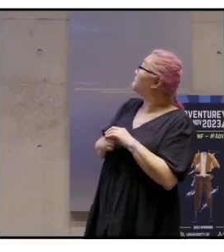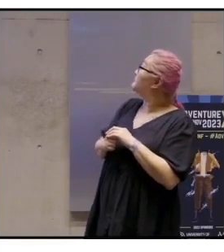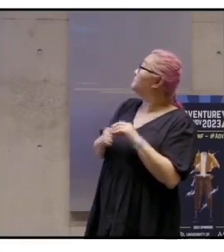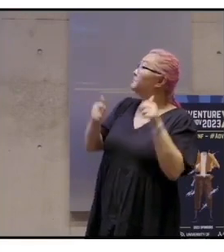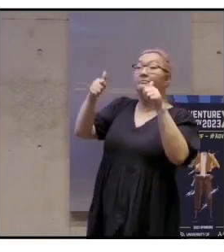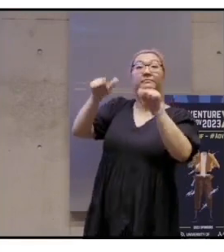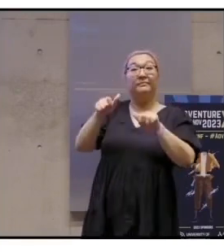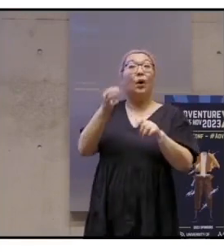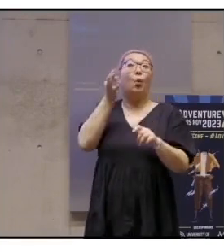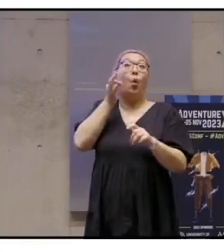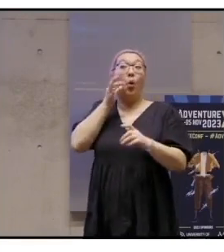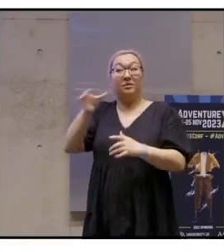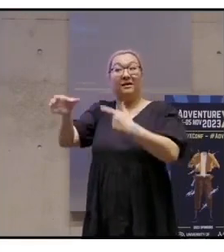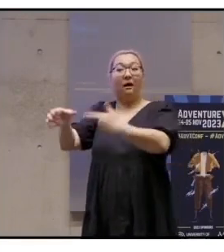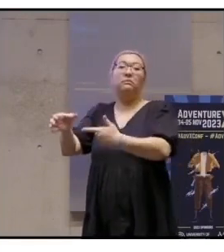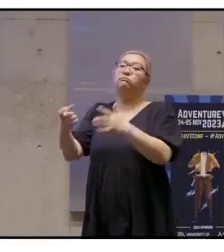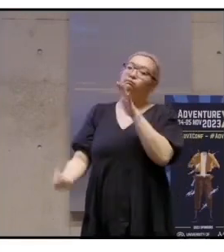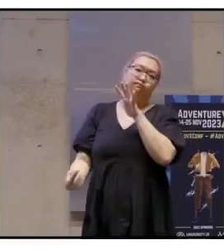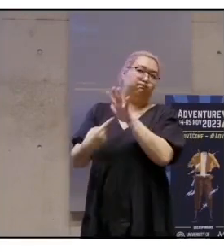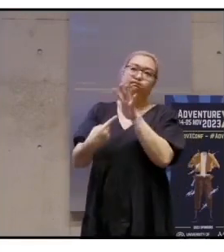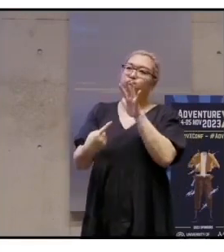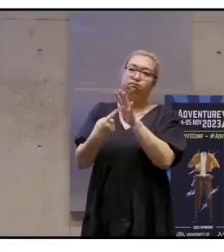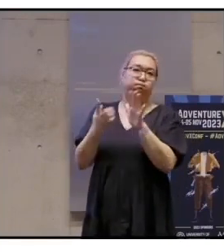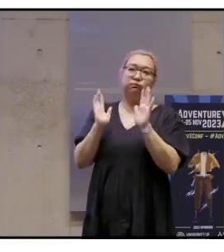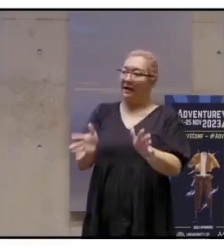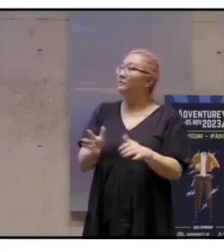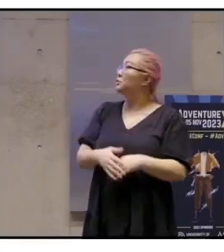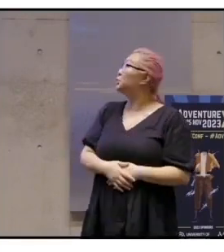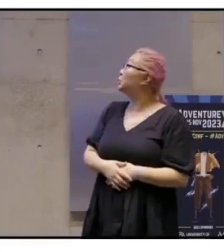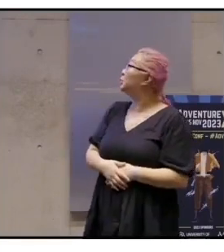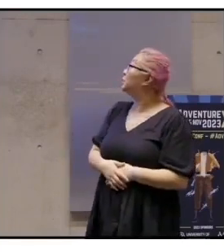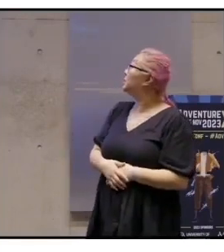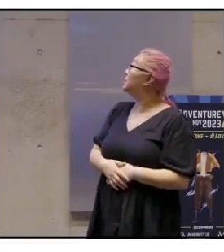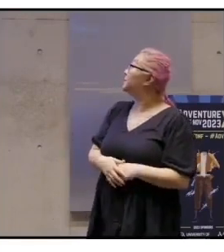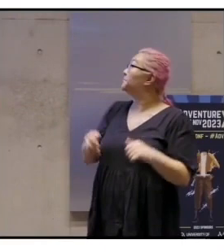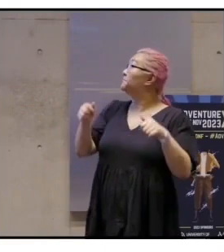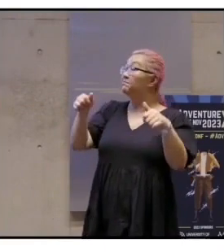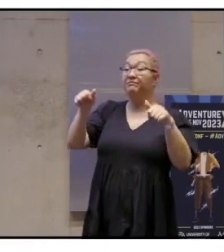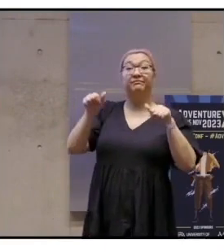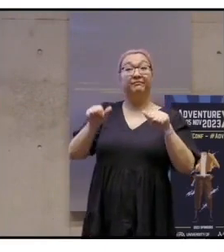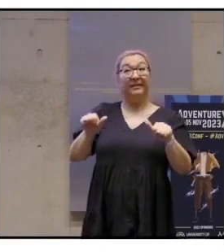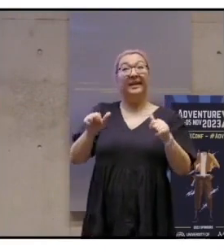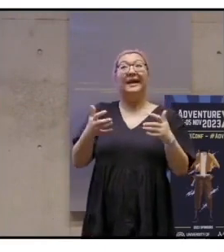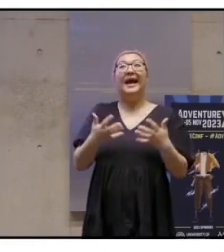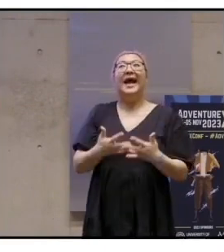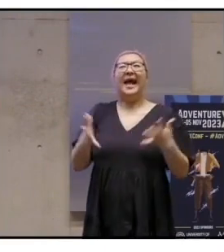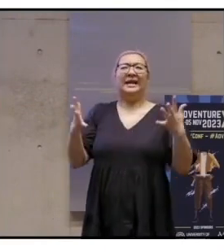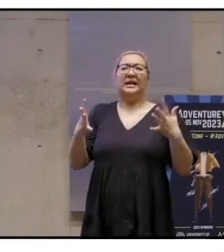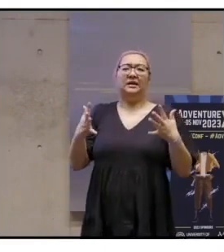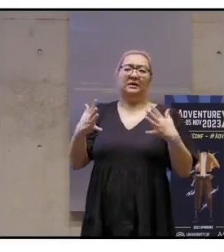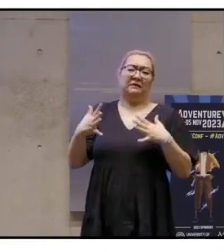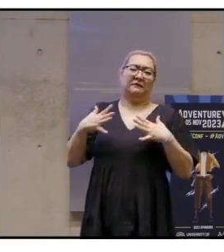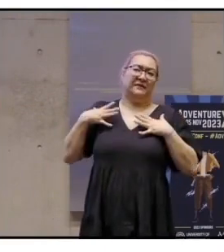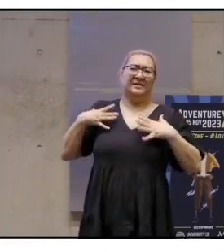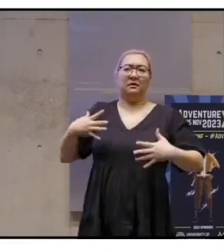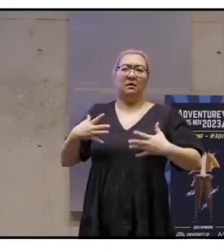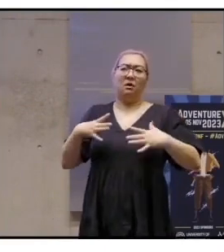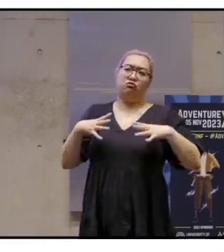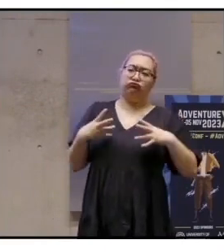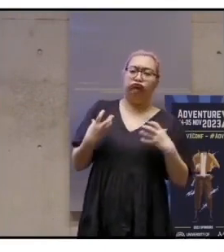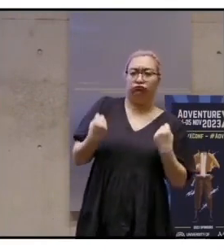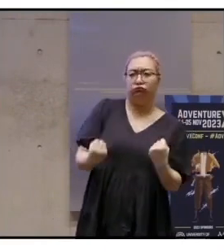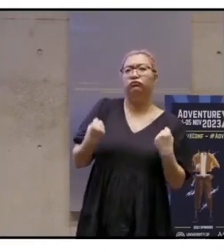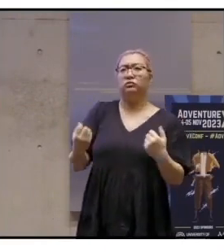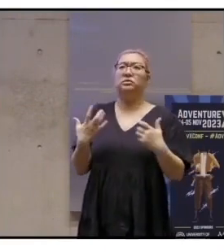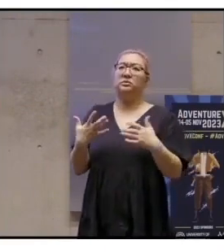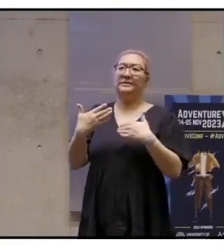have more than, like, maybe, 30 minutes of screams is a lot. If you have more than that, my God, you need two sessions. You know, do